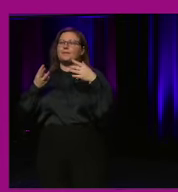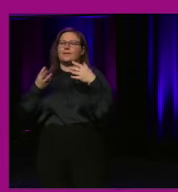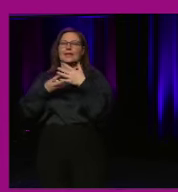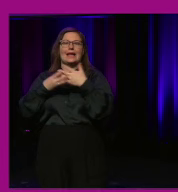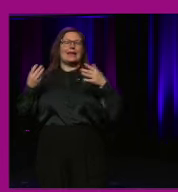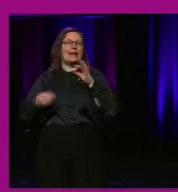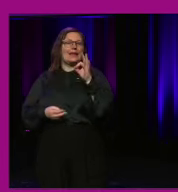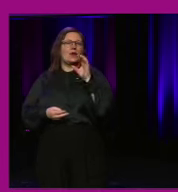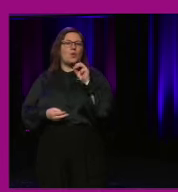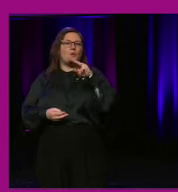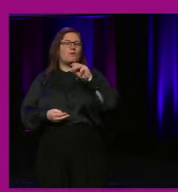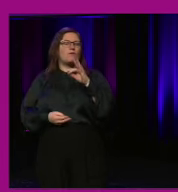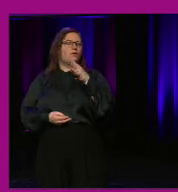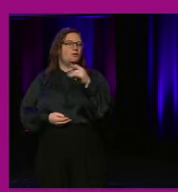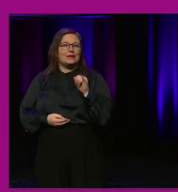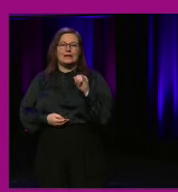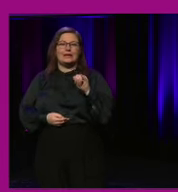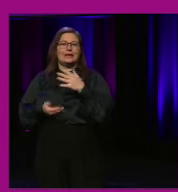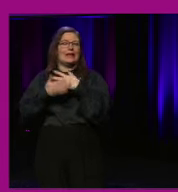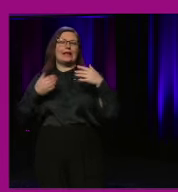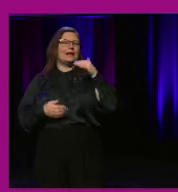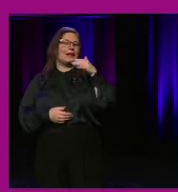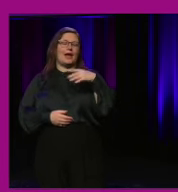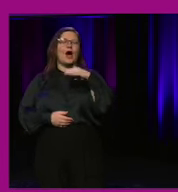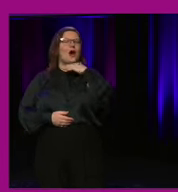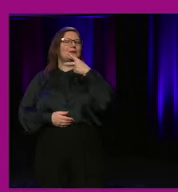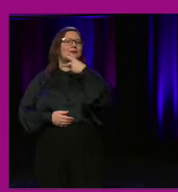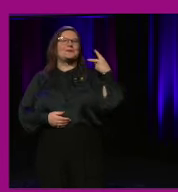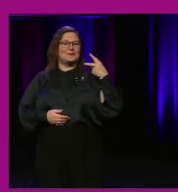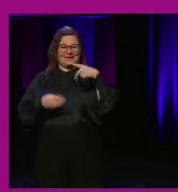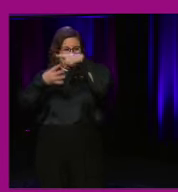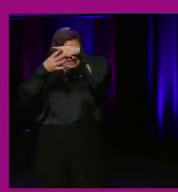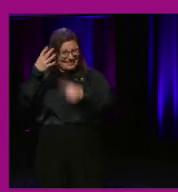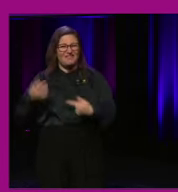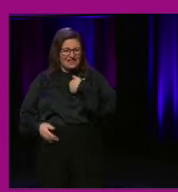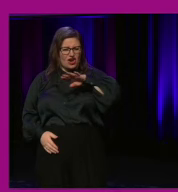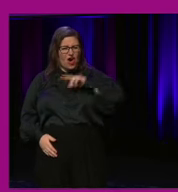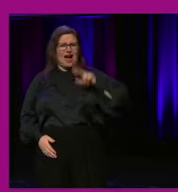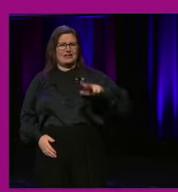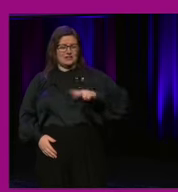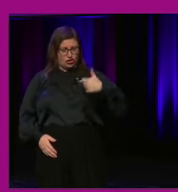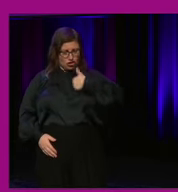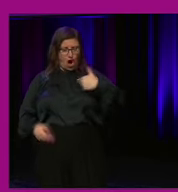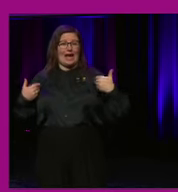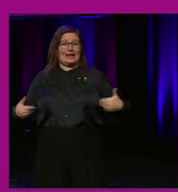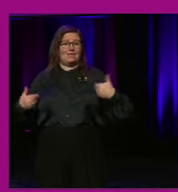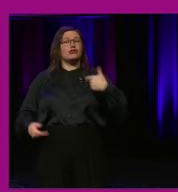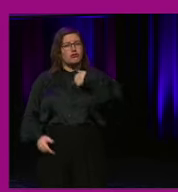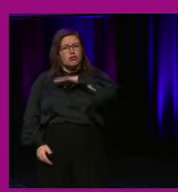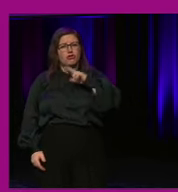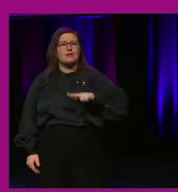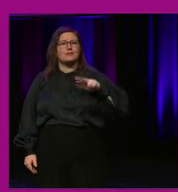Islamophobic, not to be anti-Semitic. We have responsibilities as individuals